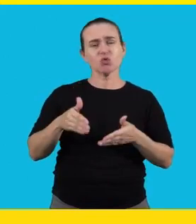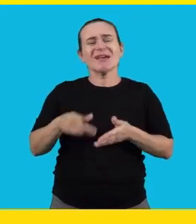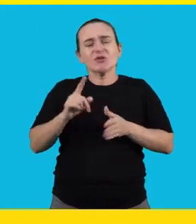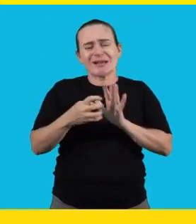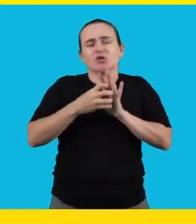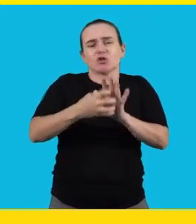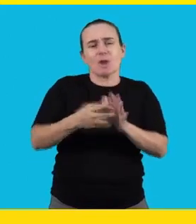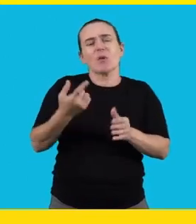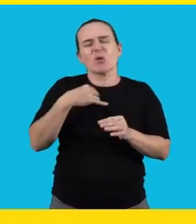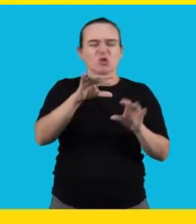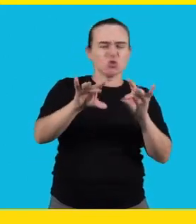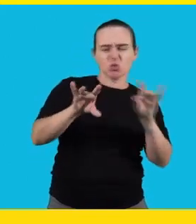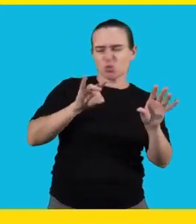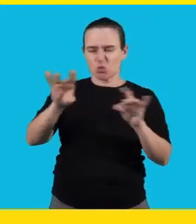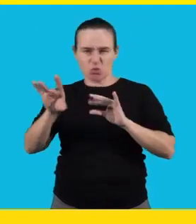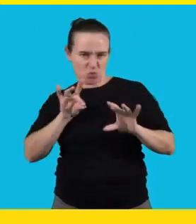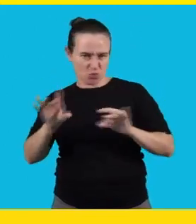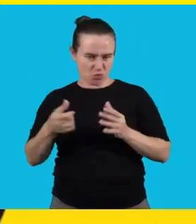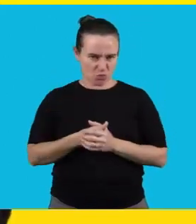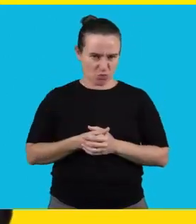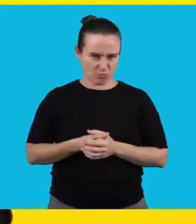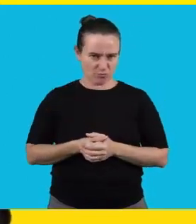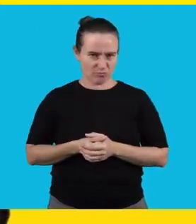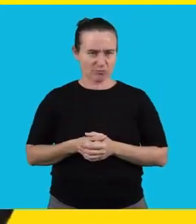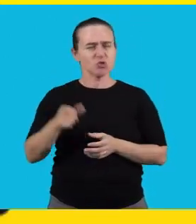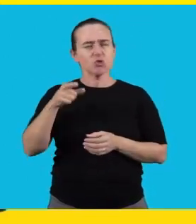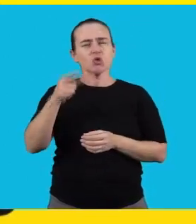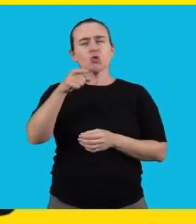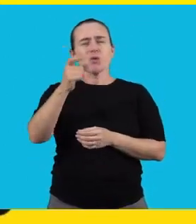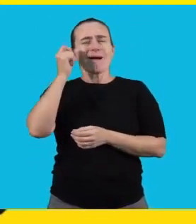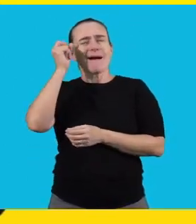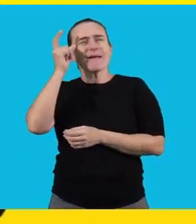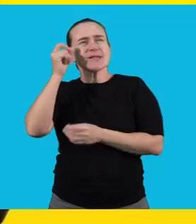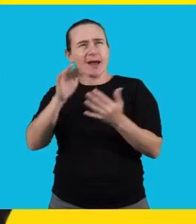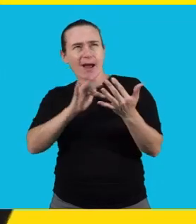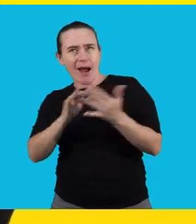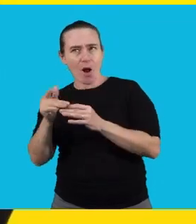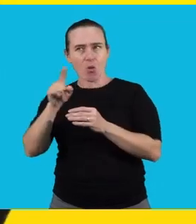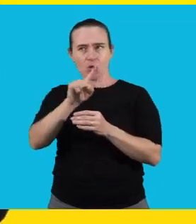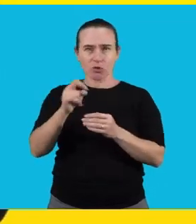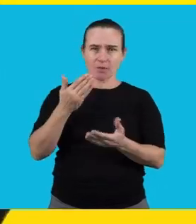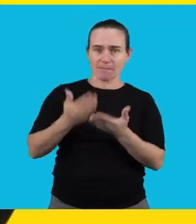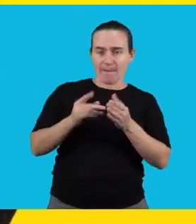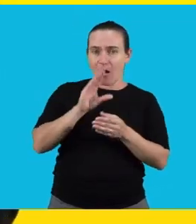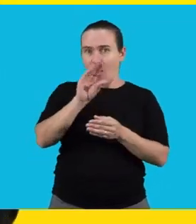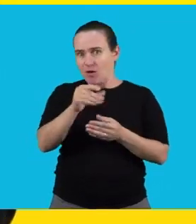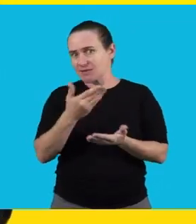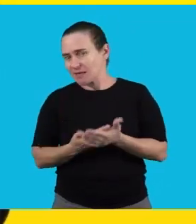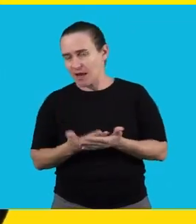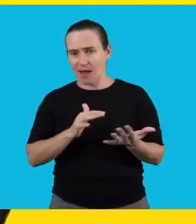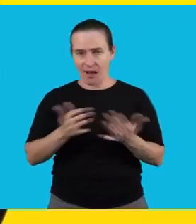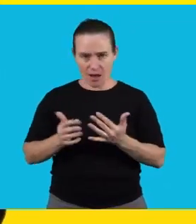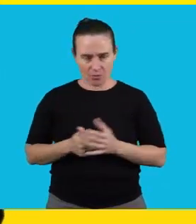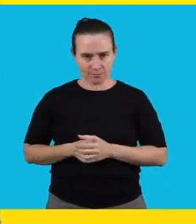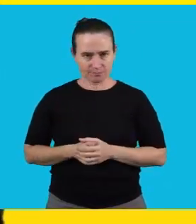are just samples that we have chosen for us to have a feel of how the approach is used